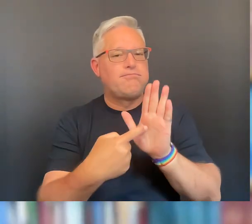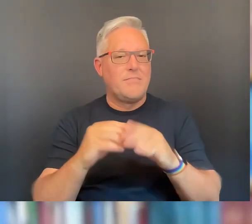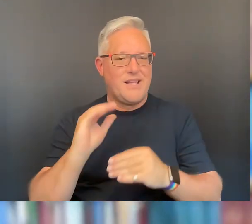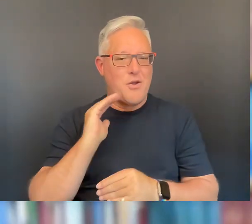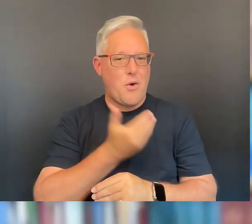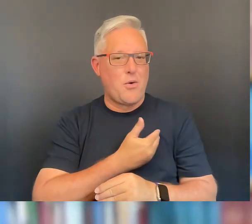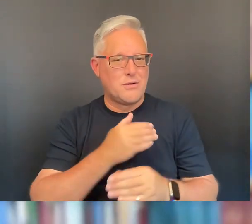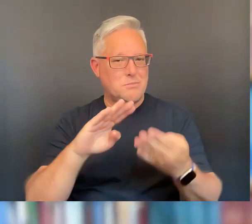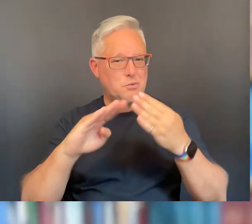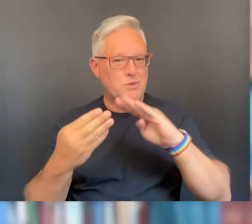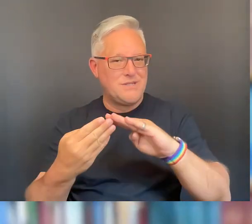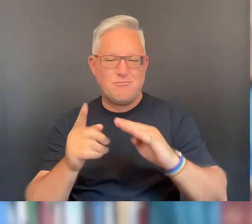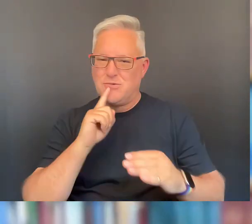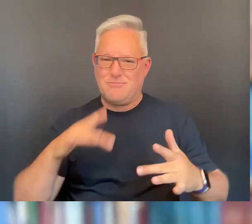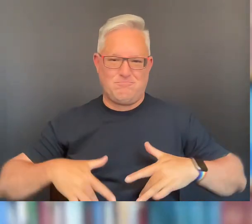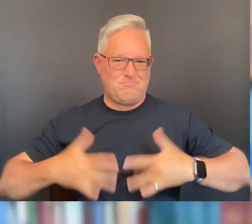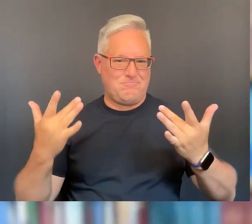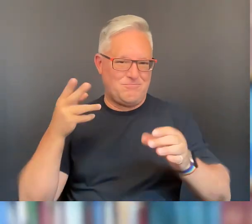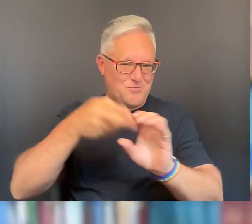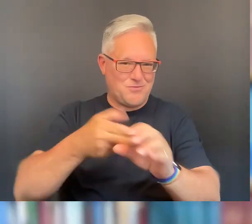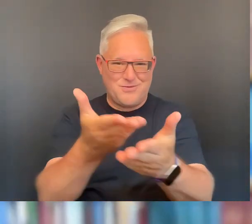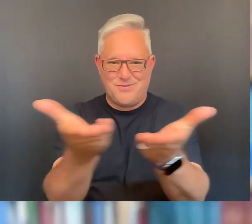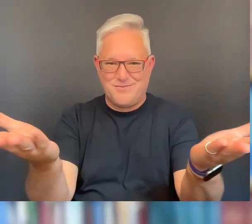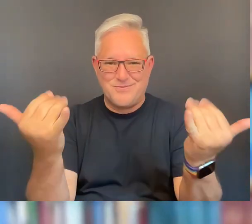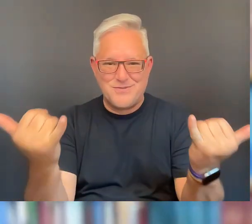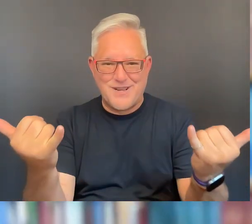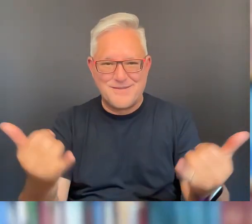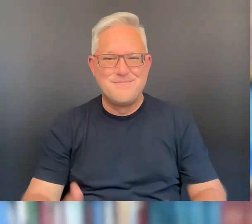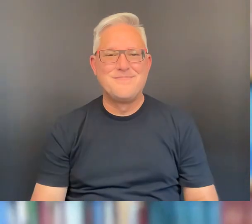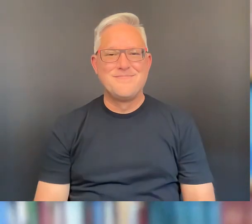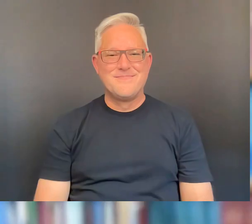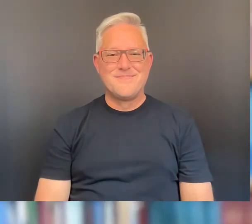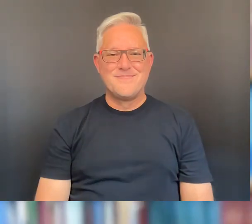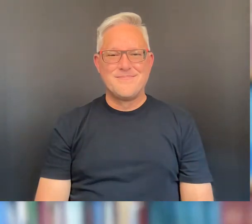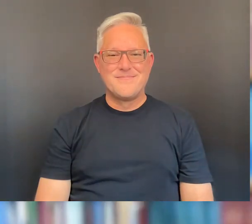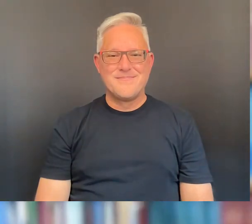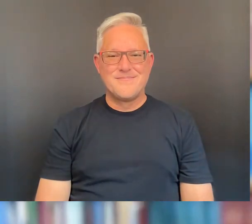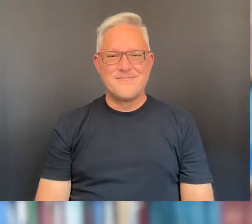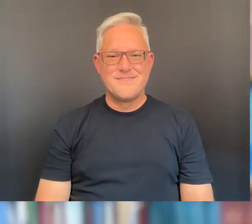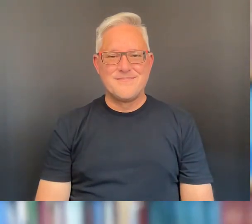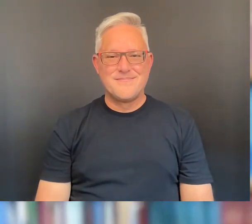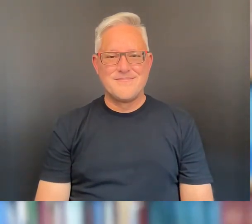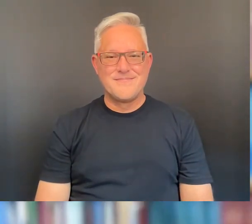this community. And it's a joy to be with you all here today.